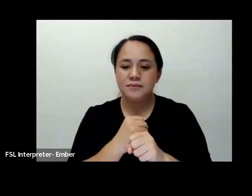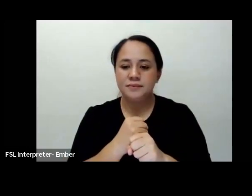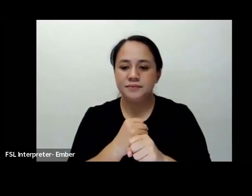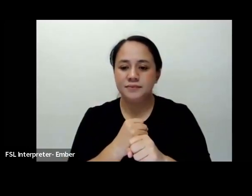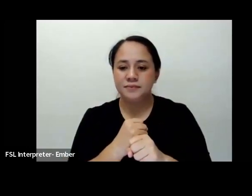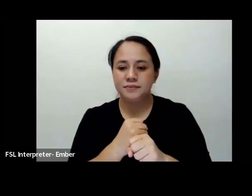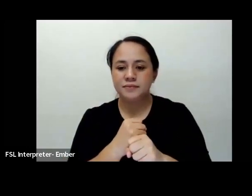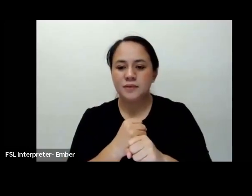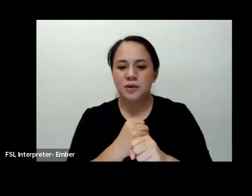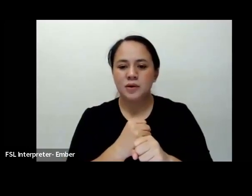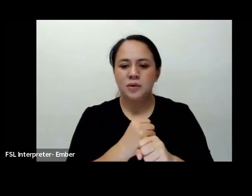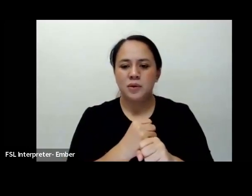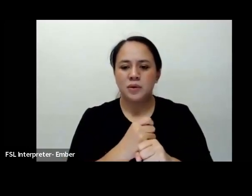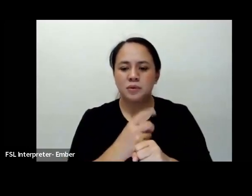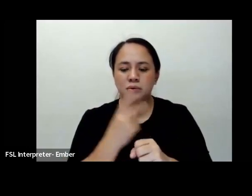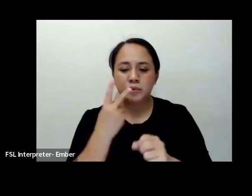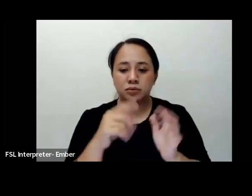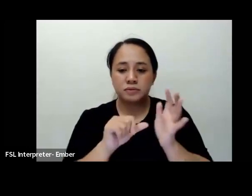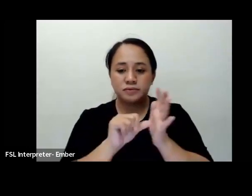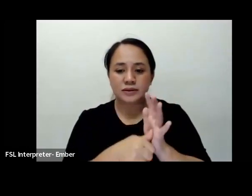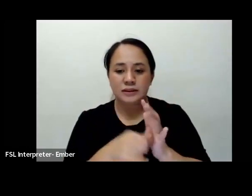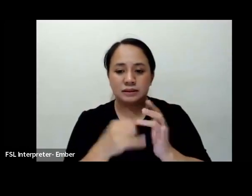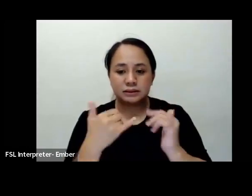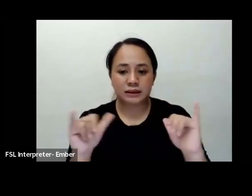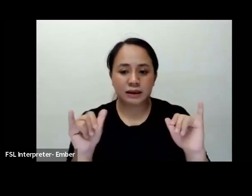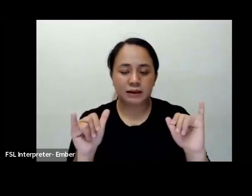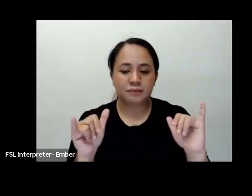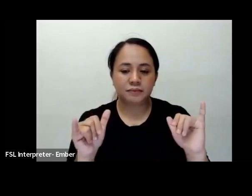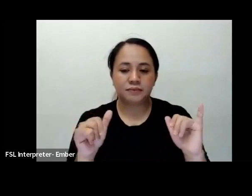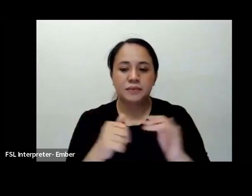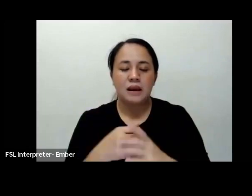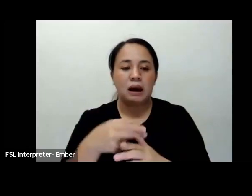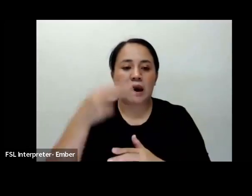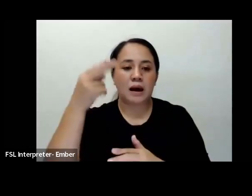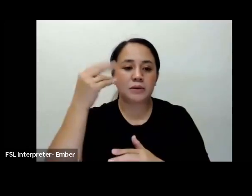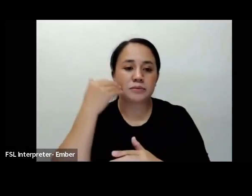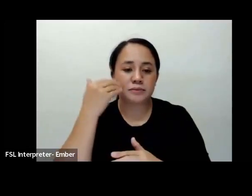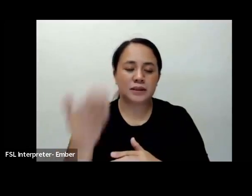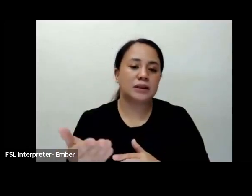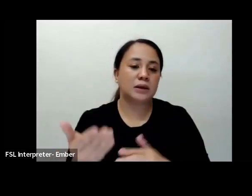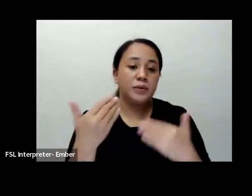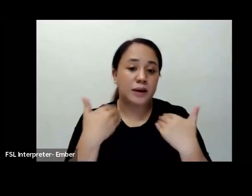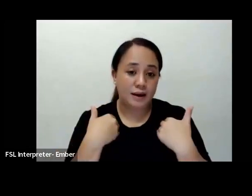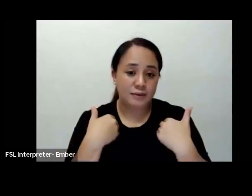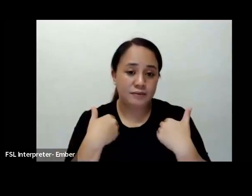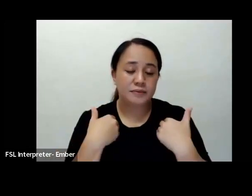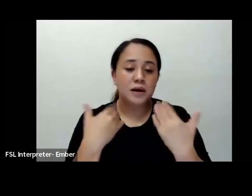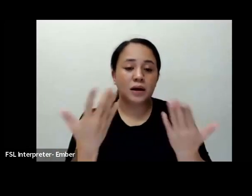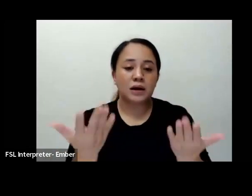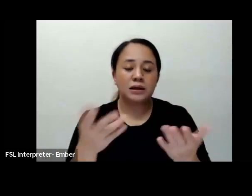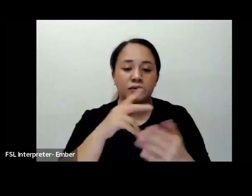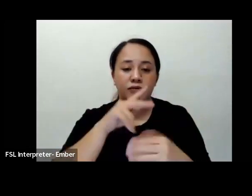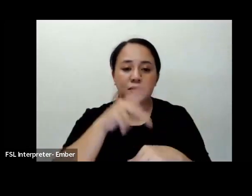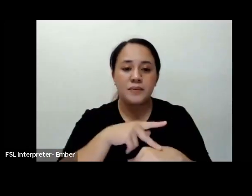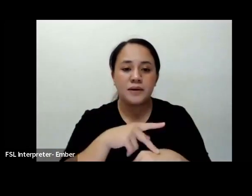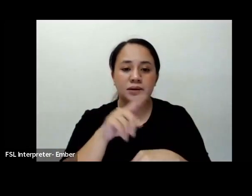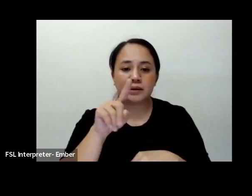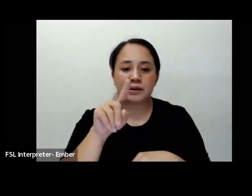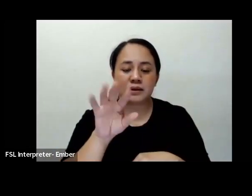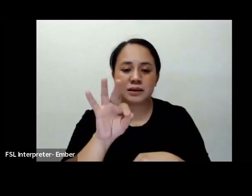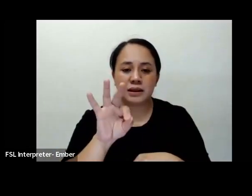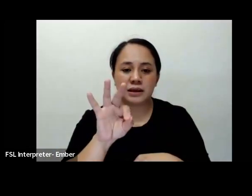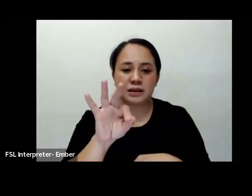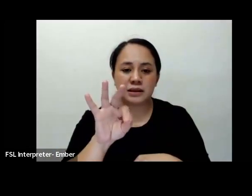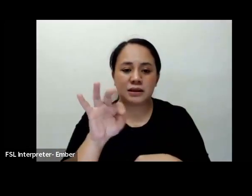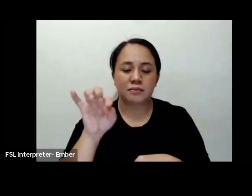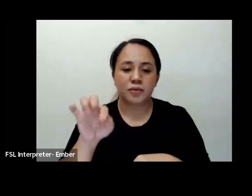It's worth noting also that the highest mortality we ever had in the Philippines was 19.5%